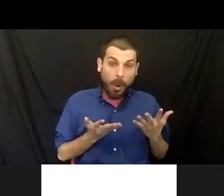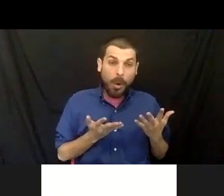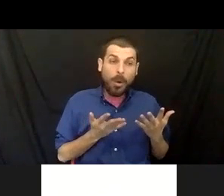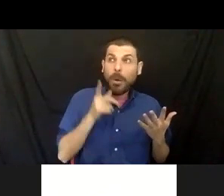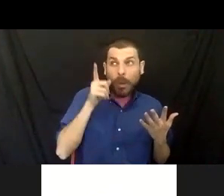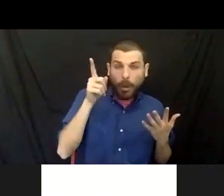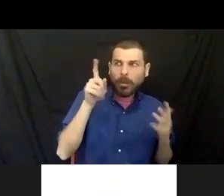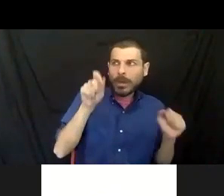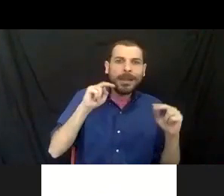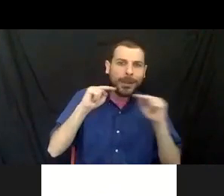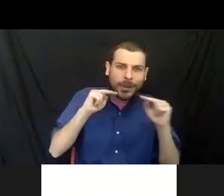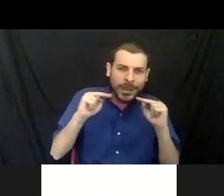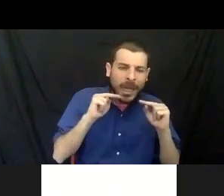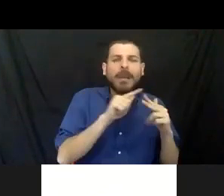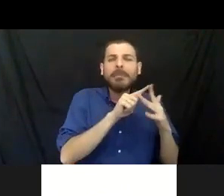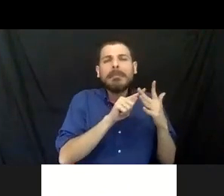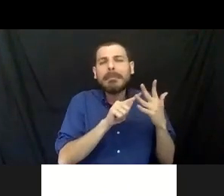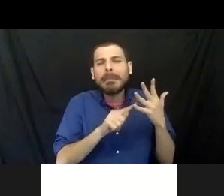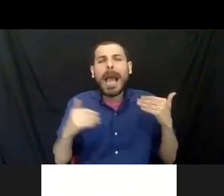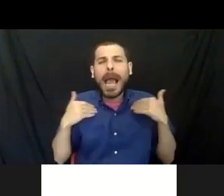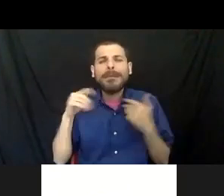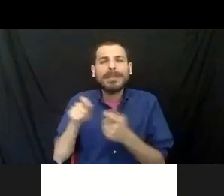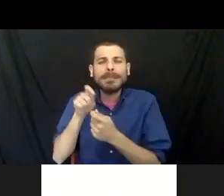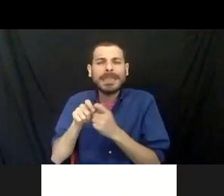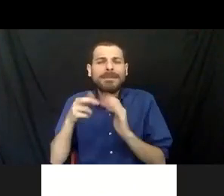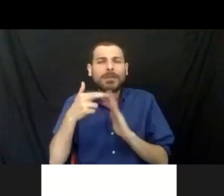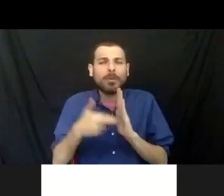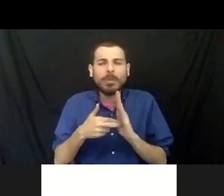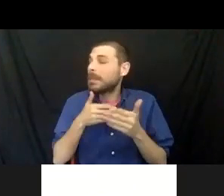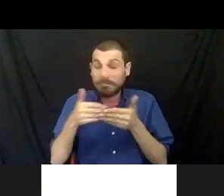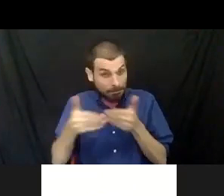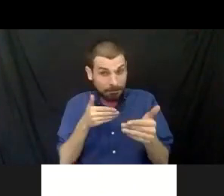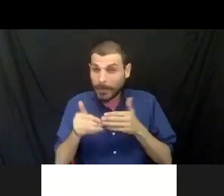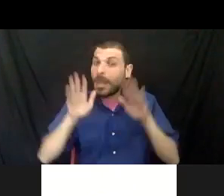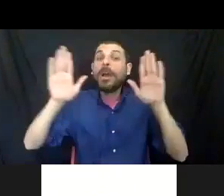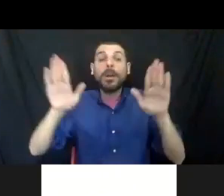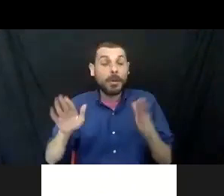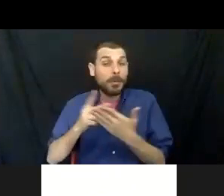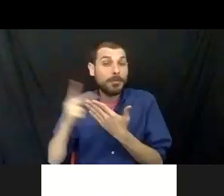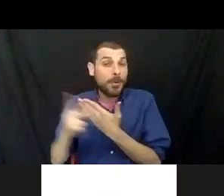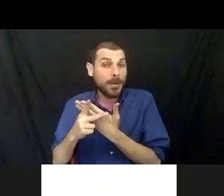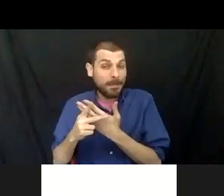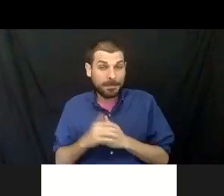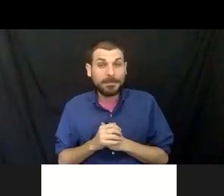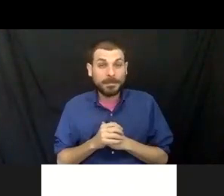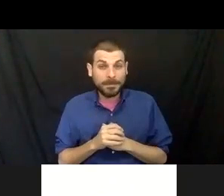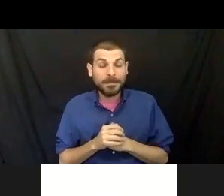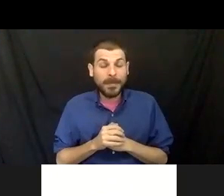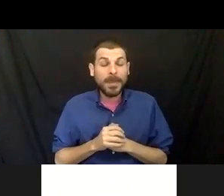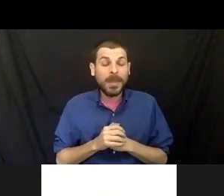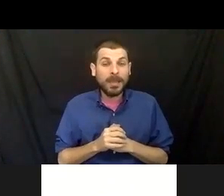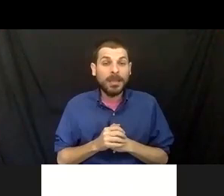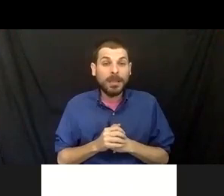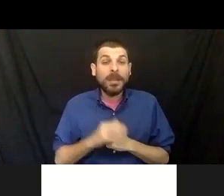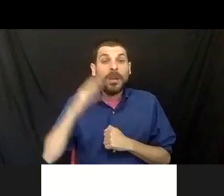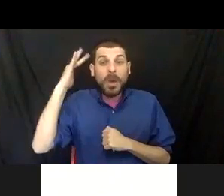principal residence anymore. But it's a really great program because it, reduces the amount of money that people have to pay going